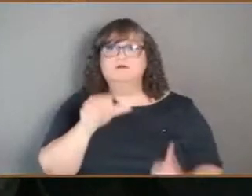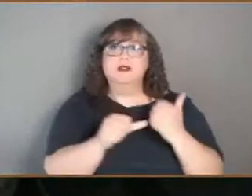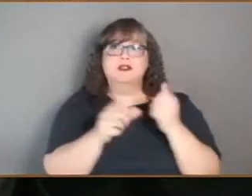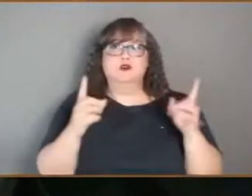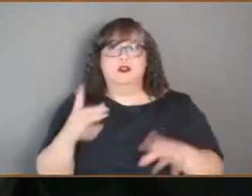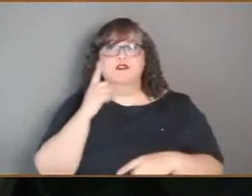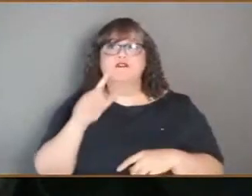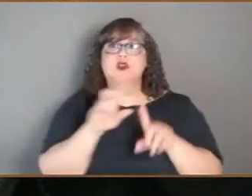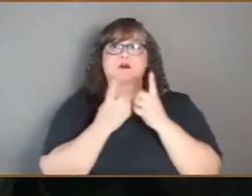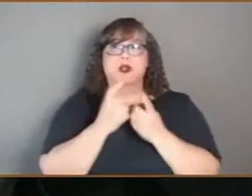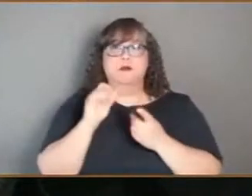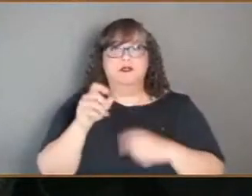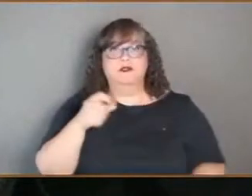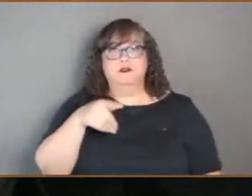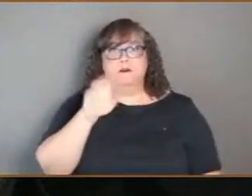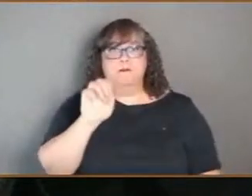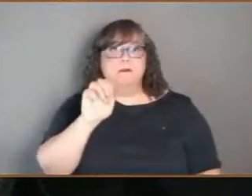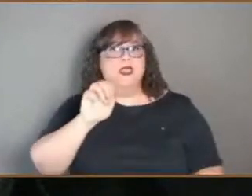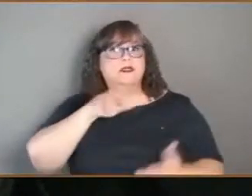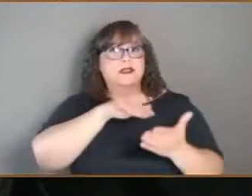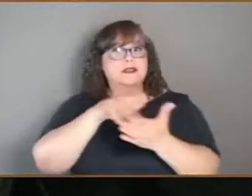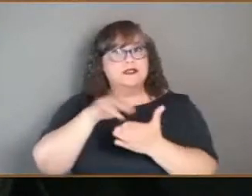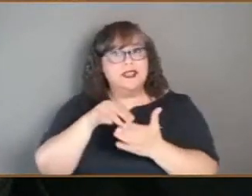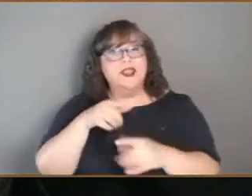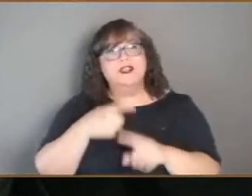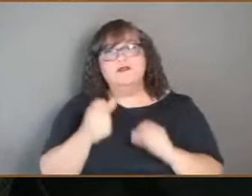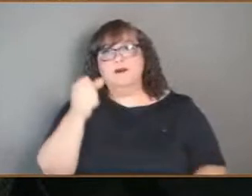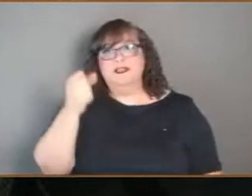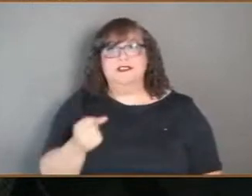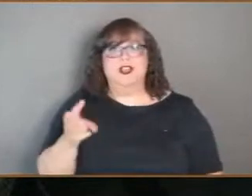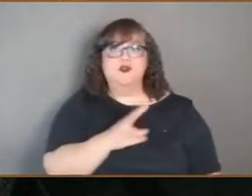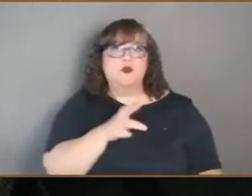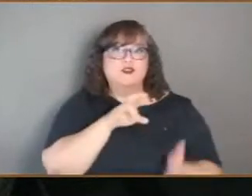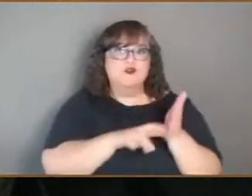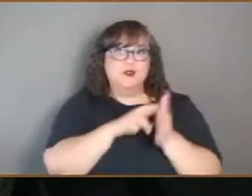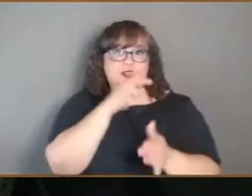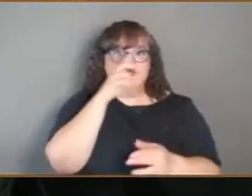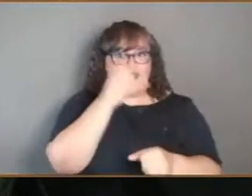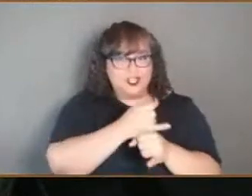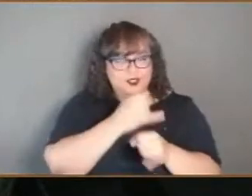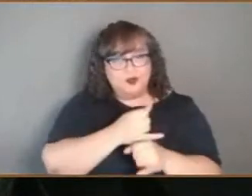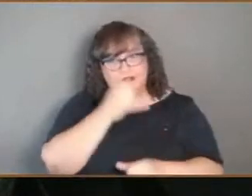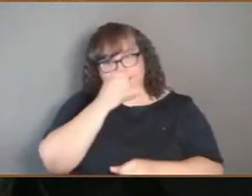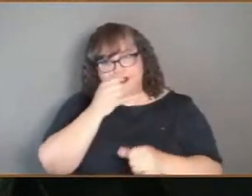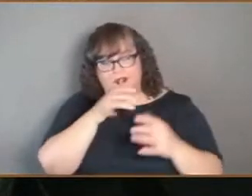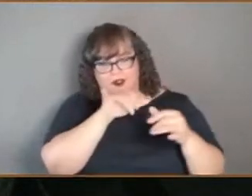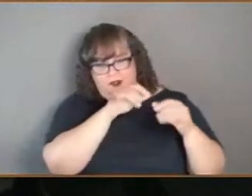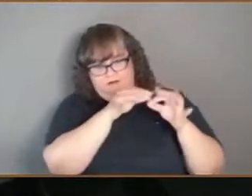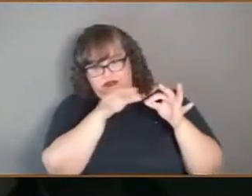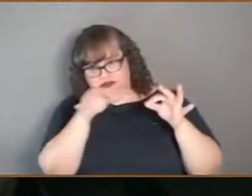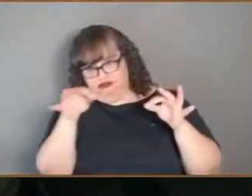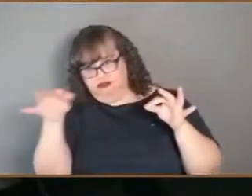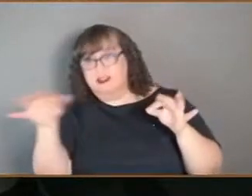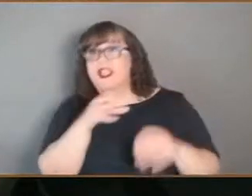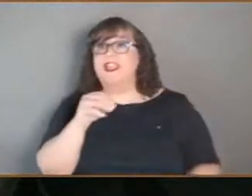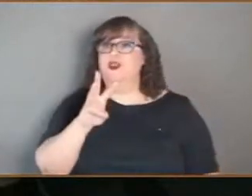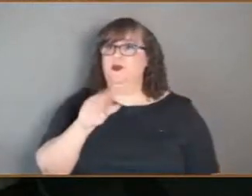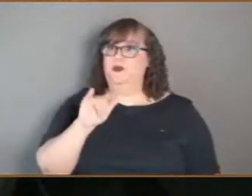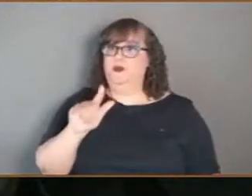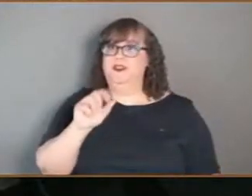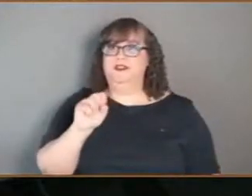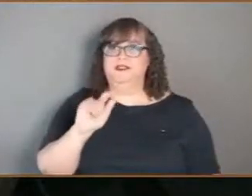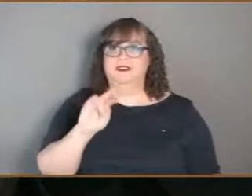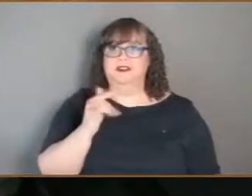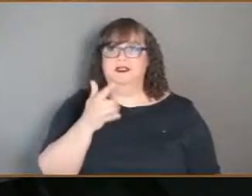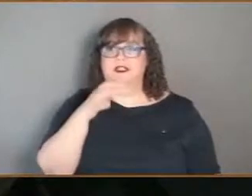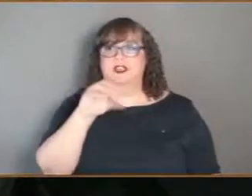Southwest Research Institute. That is a mouthful. Sorry about that. And Will Santiago, Deep Space Exploration Engineer at Lockheed